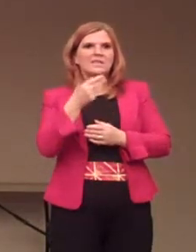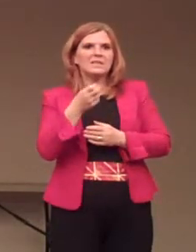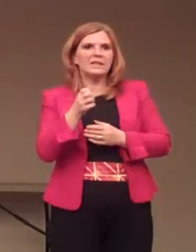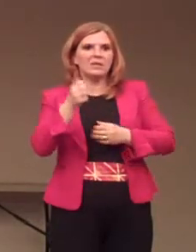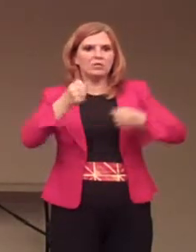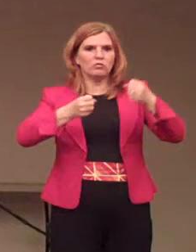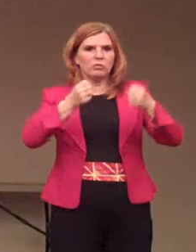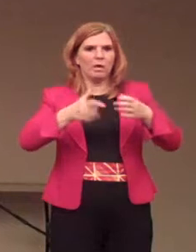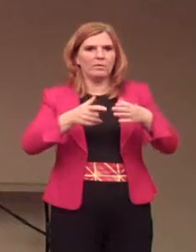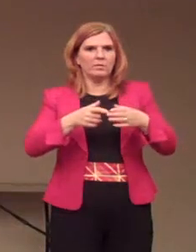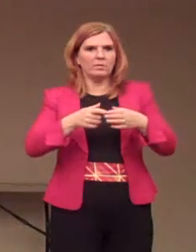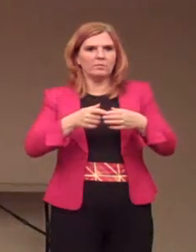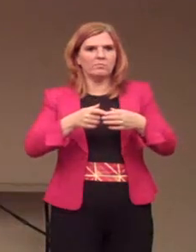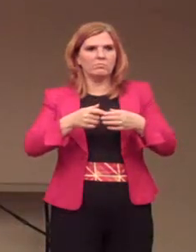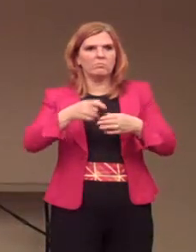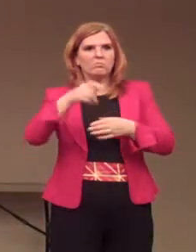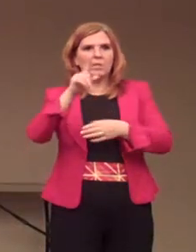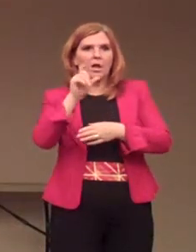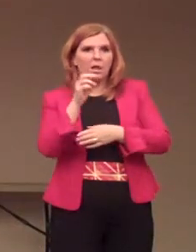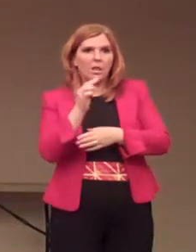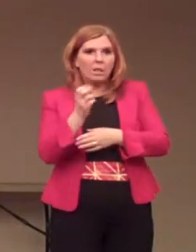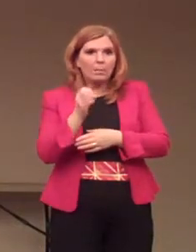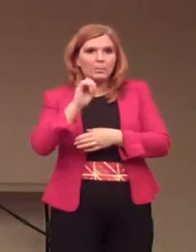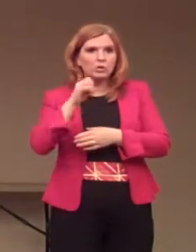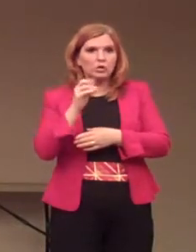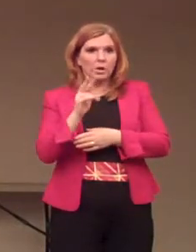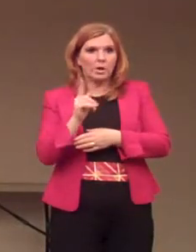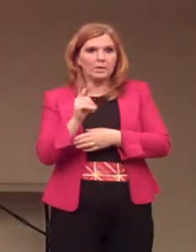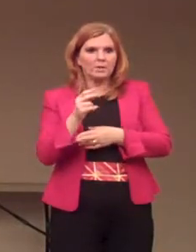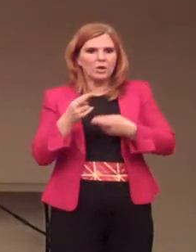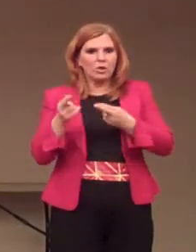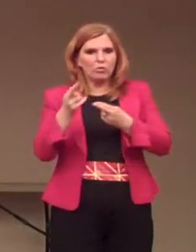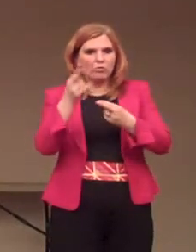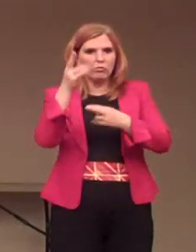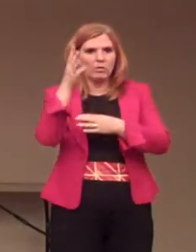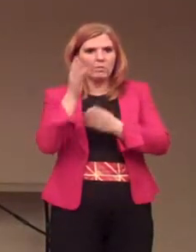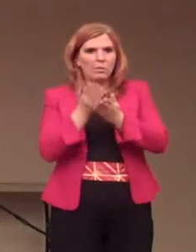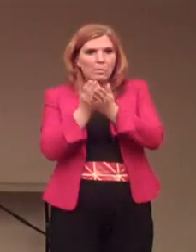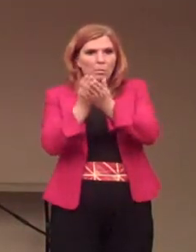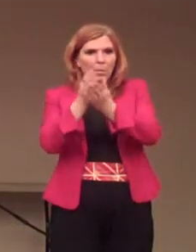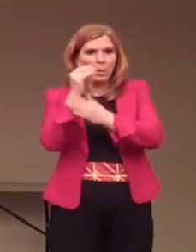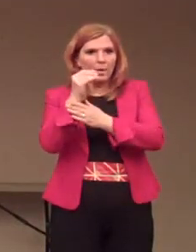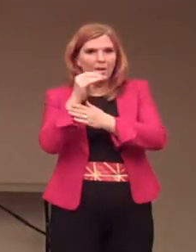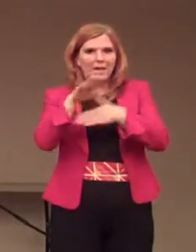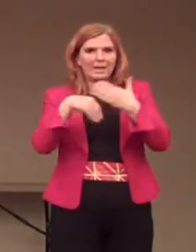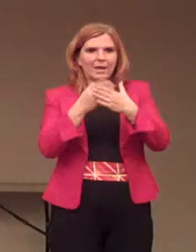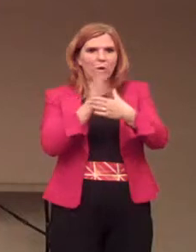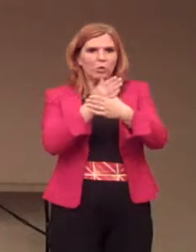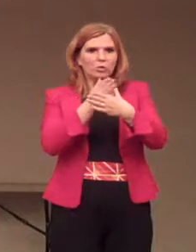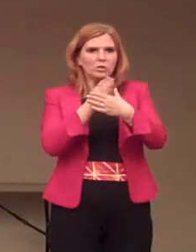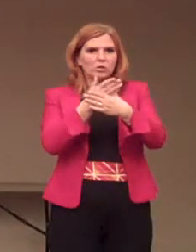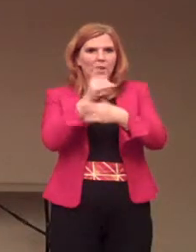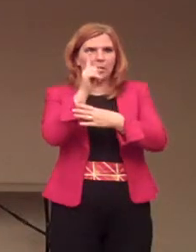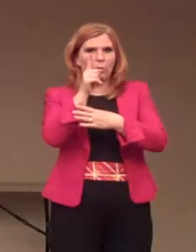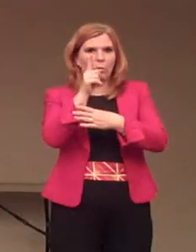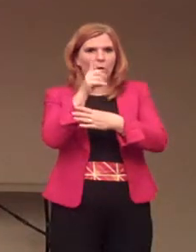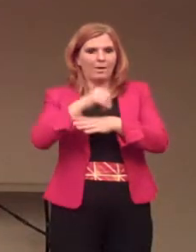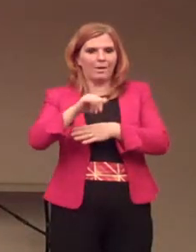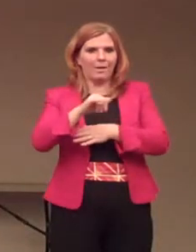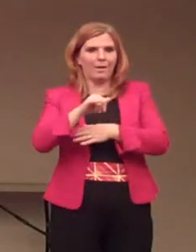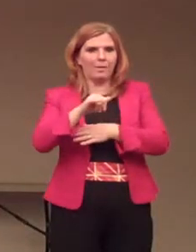drivers, lumberjacks, riverboatmen, and they all share one